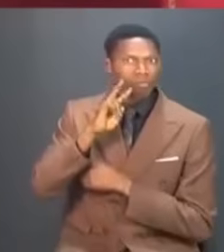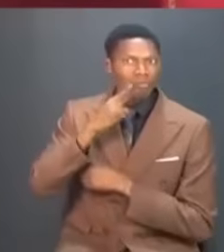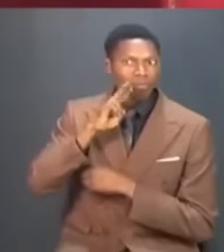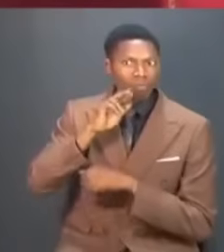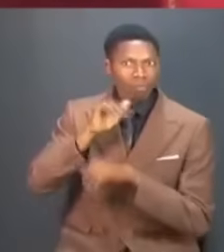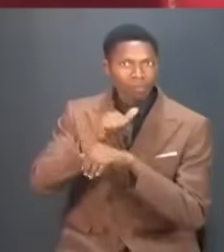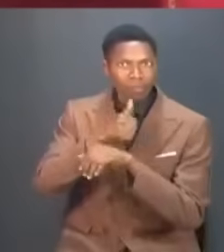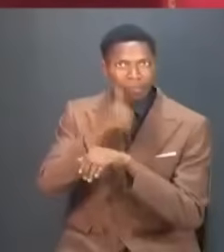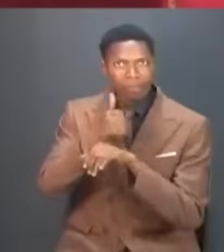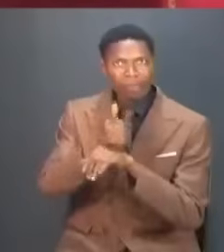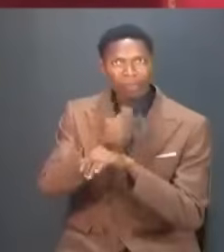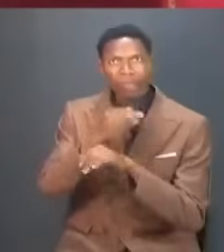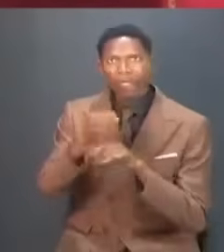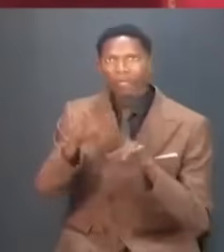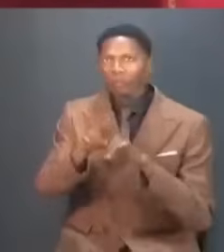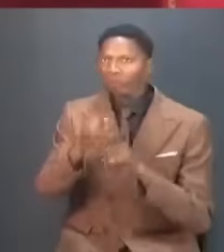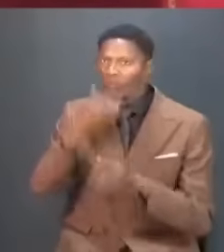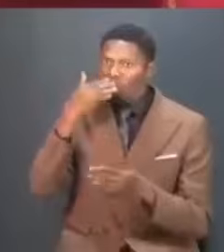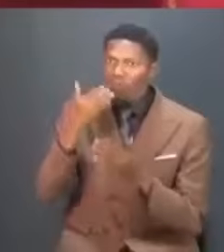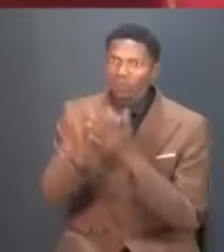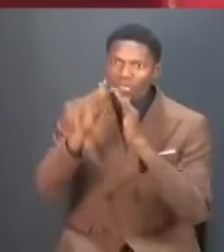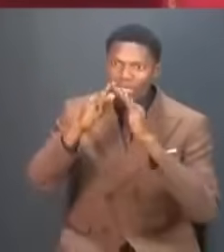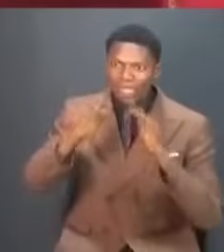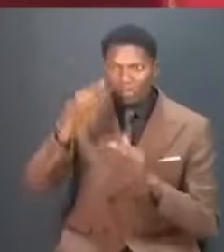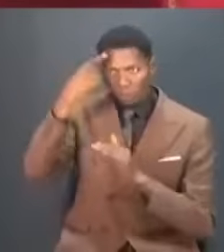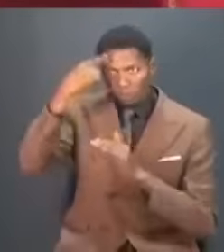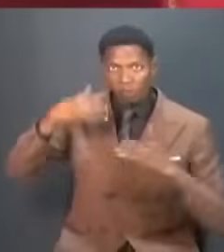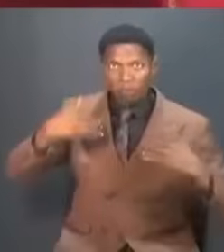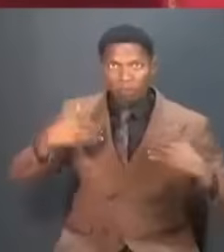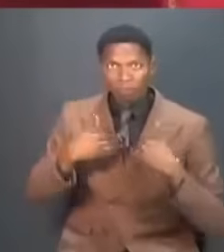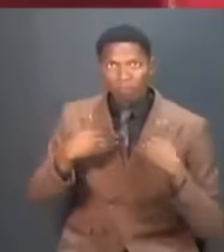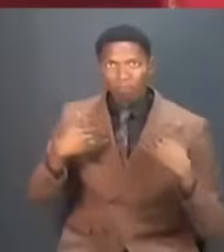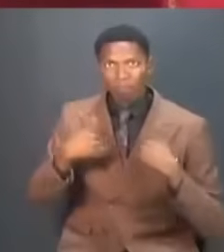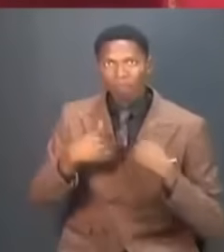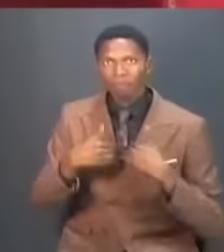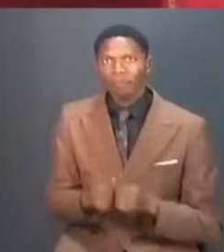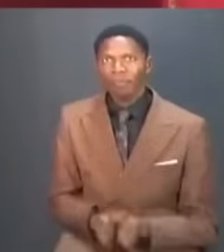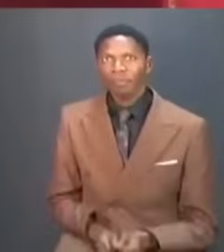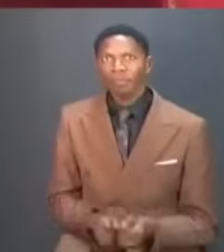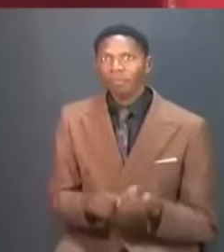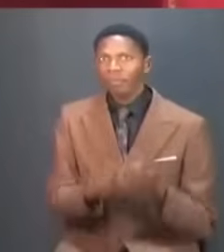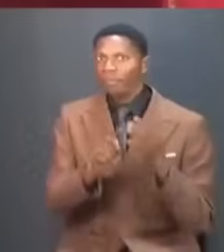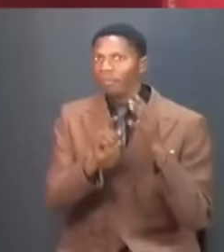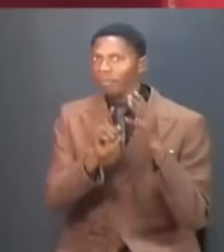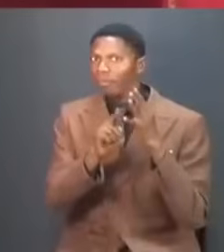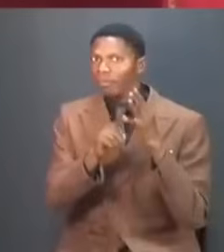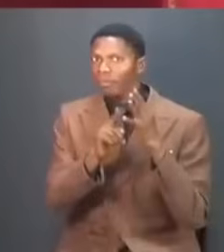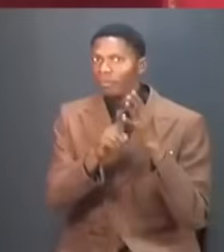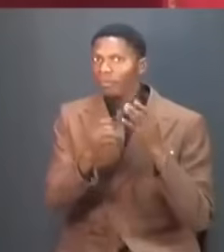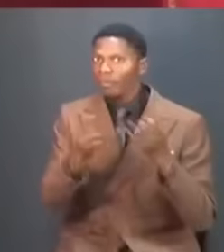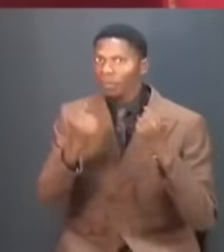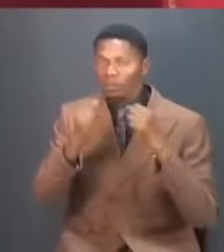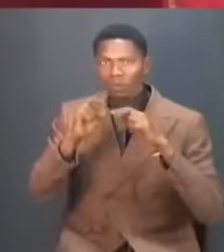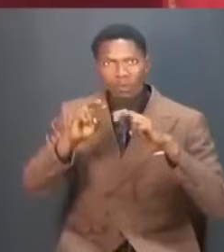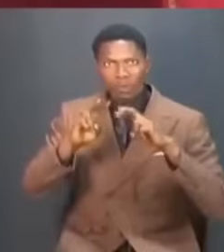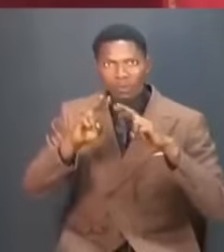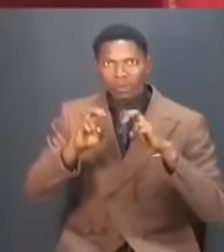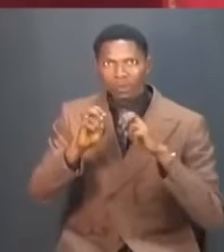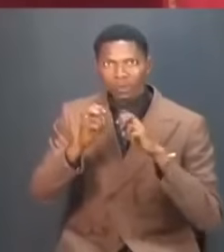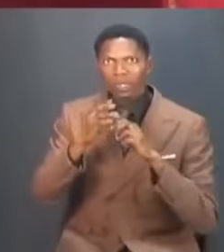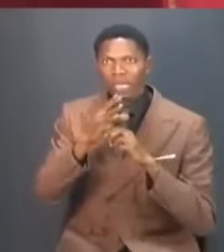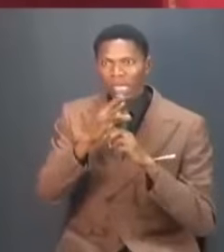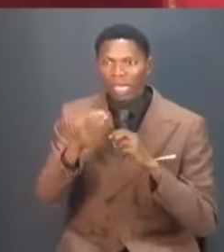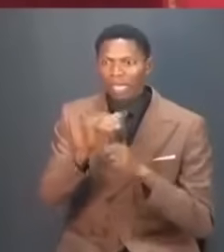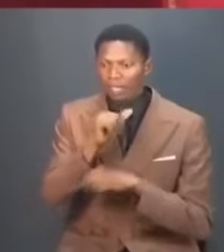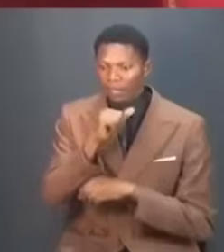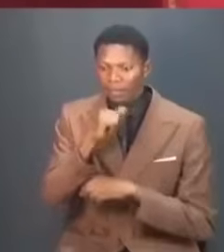establishment, and proper housing for ruminants. Number 4, strengthen research, extension, and farmer